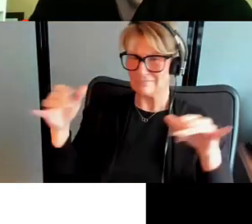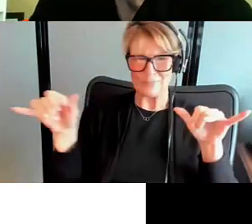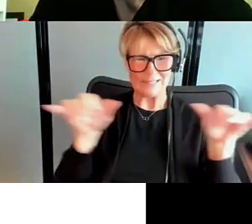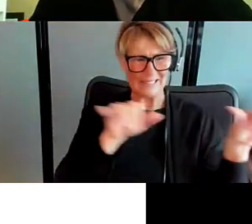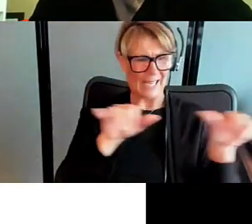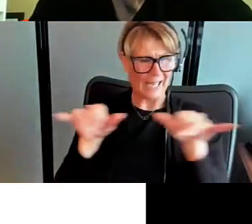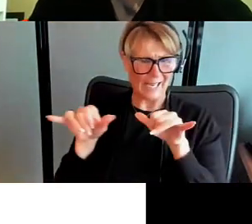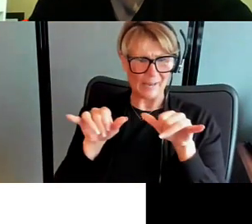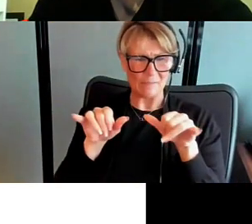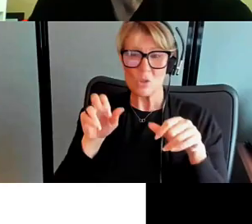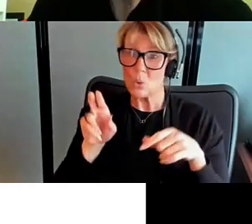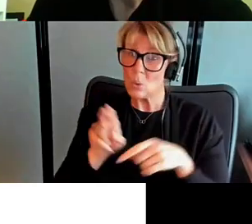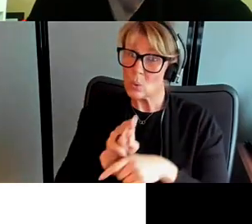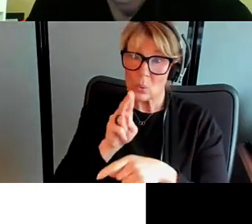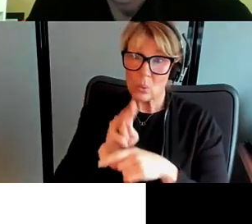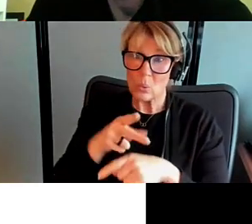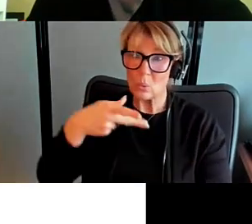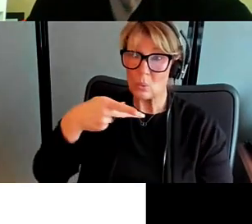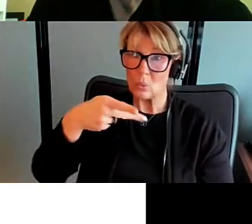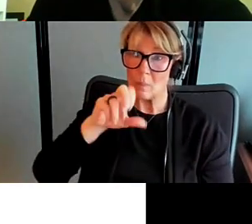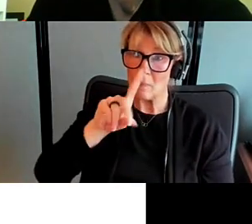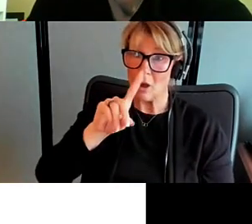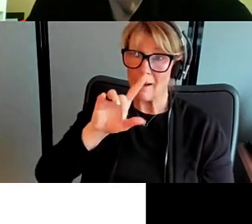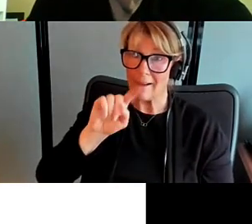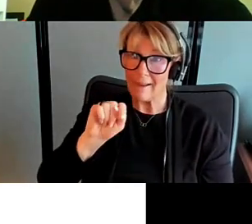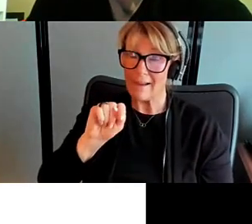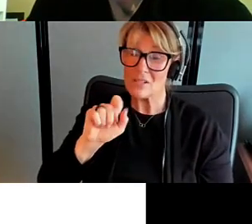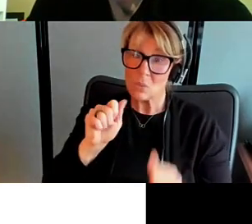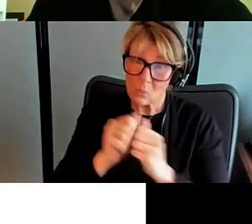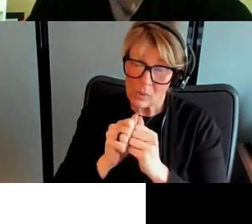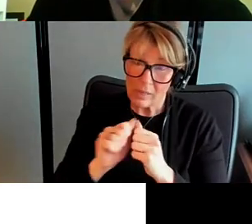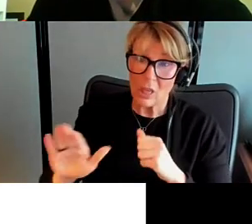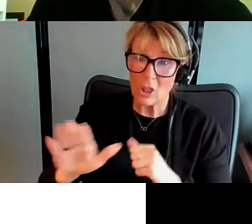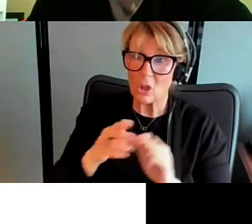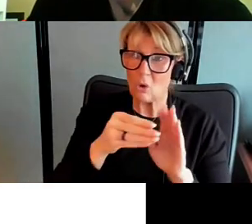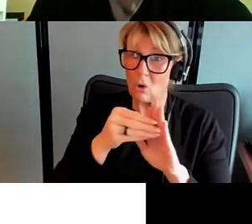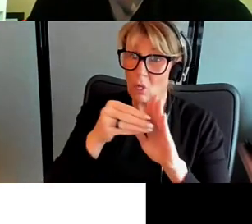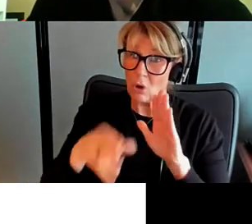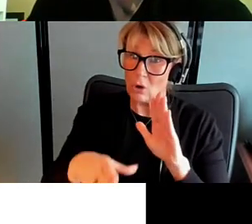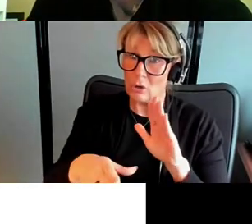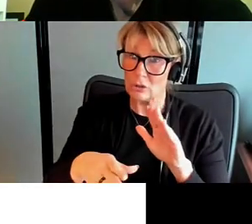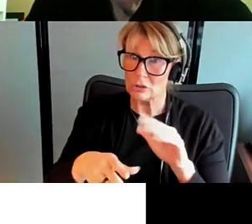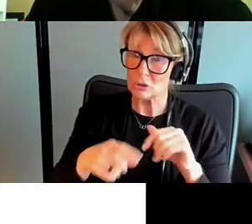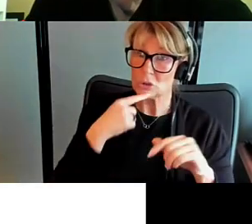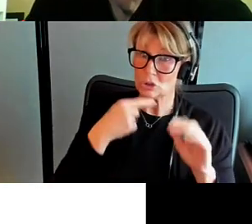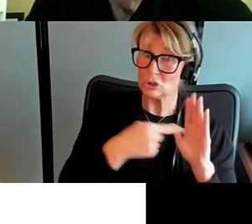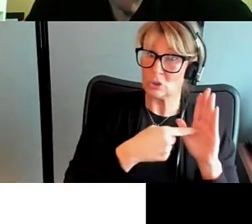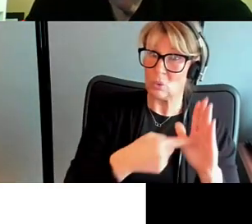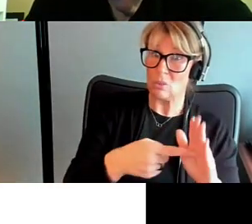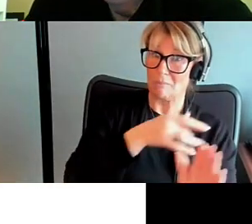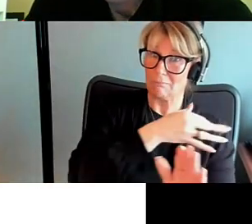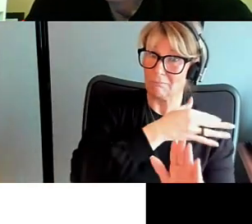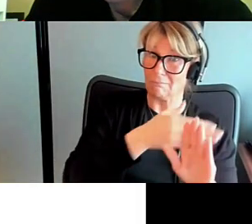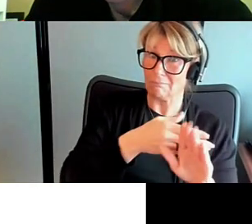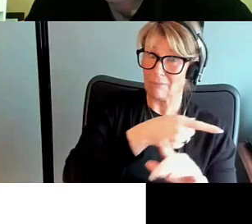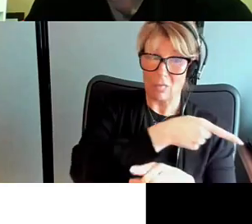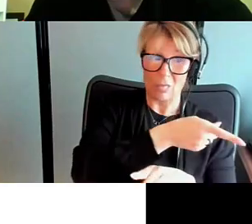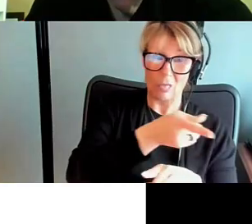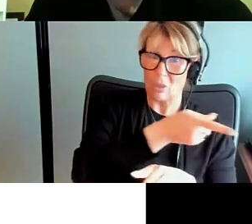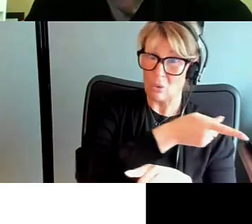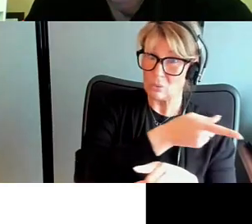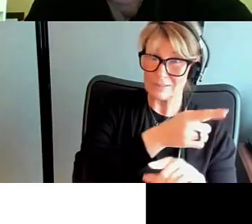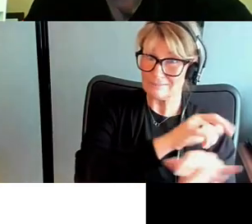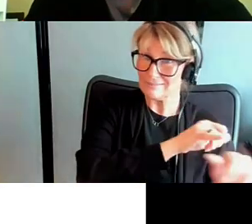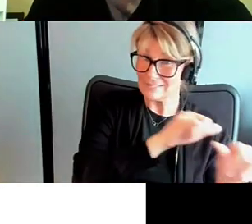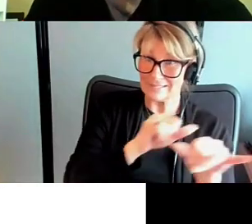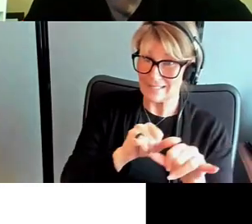your learners. Use it and say, "This is what learners have to say." Well, there was one that I think